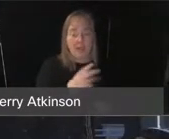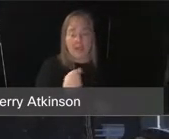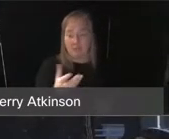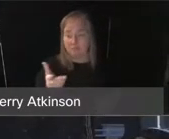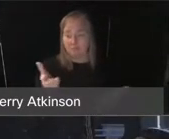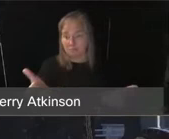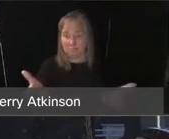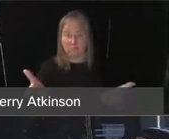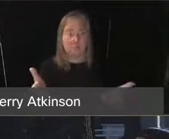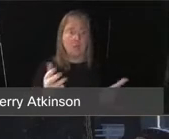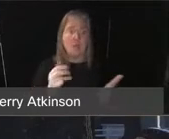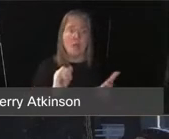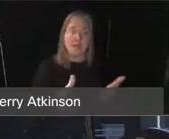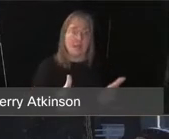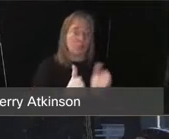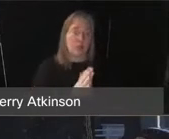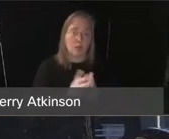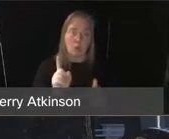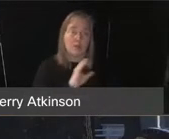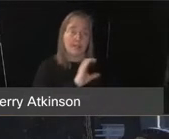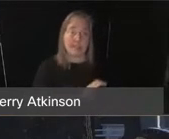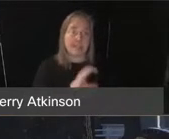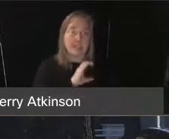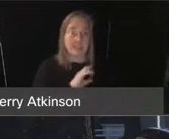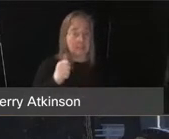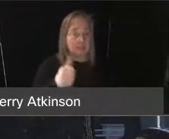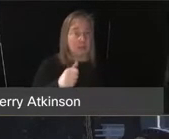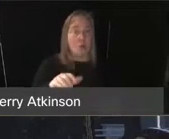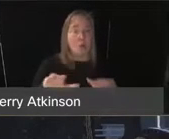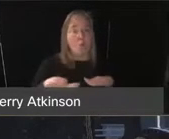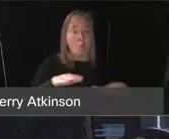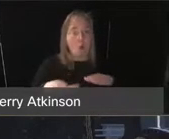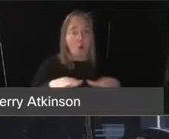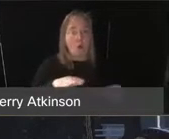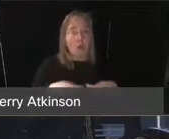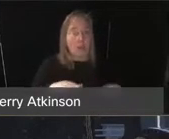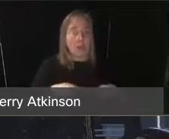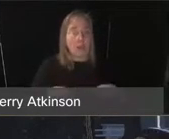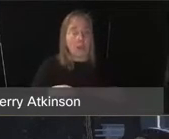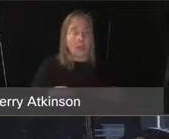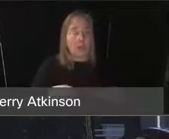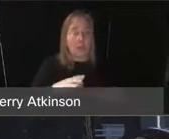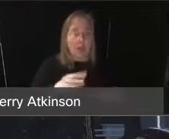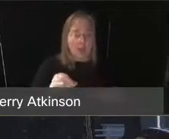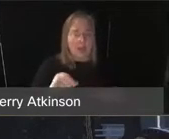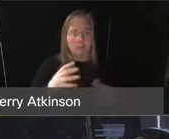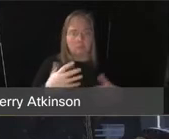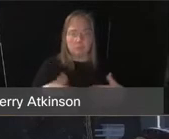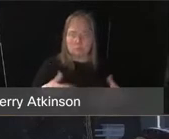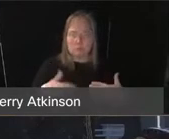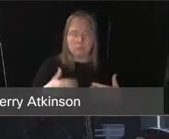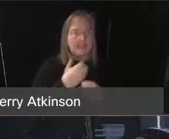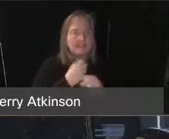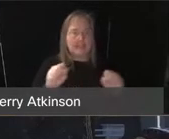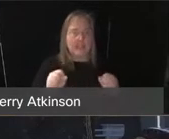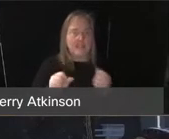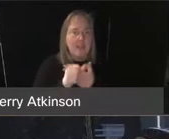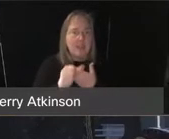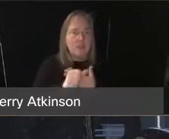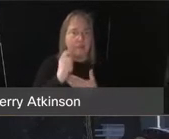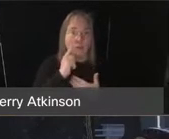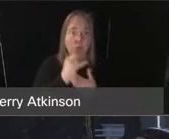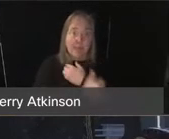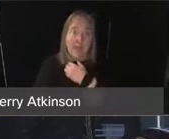And these are requests where, you know, citizens are walking along the roadway, and these are safety hazards for the county too, and they are